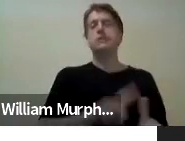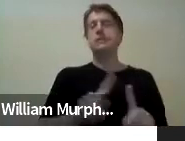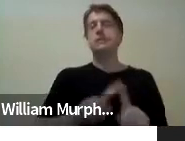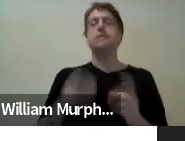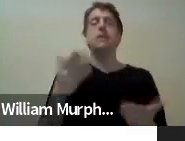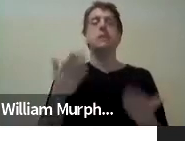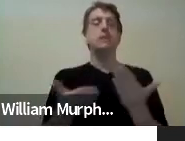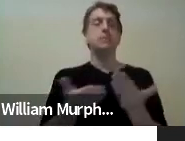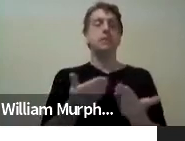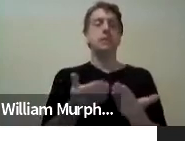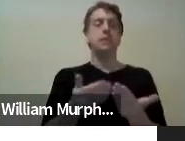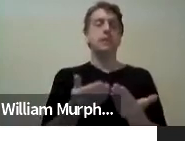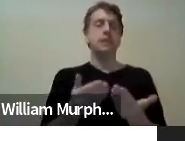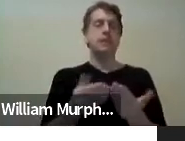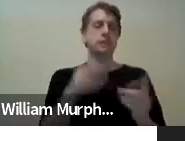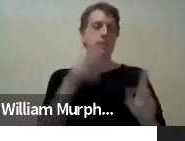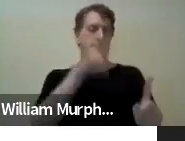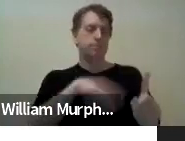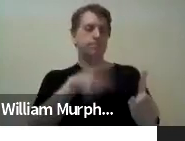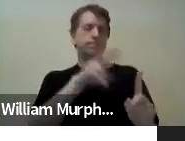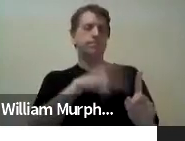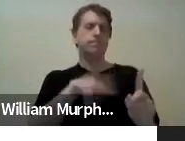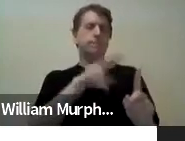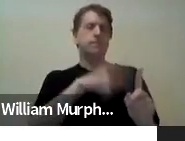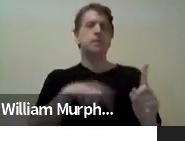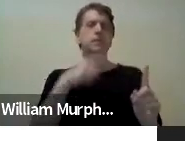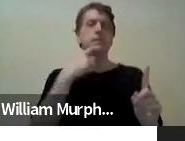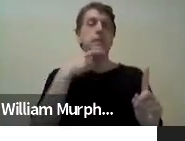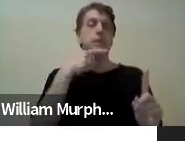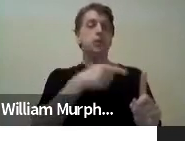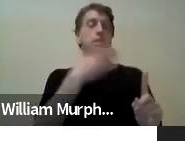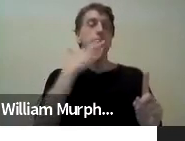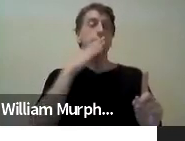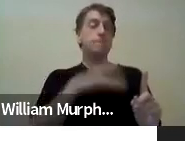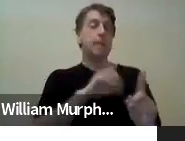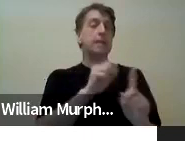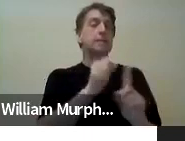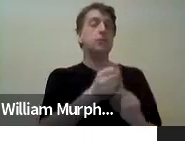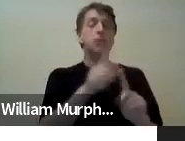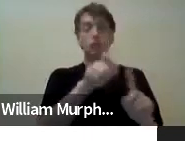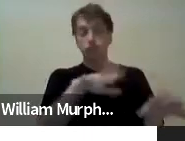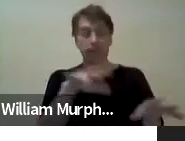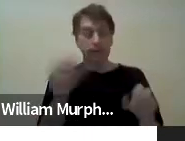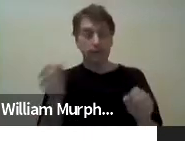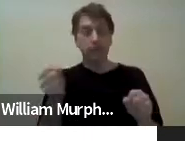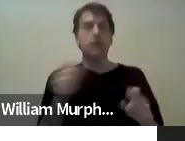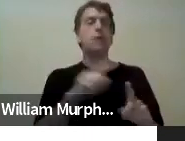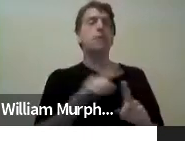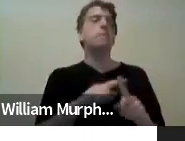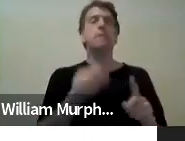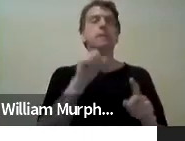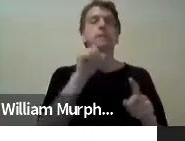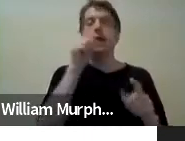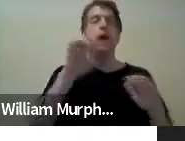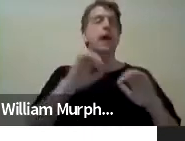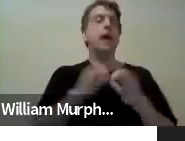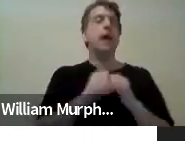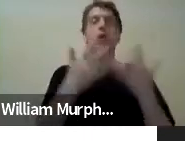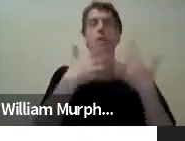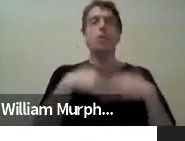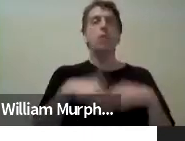us as one person to say, if you're in a bad situation, you should leave. But that's not the way it works for